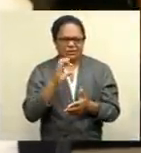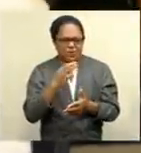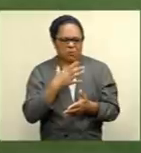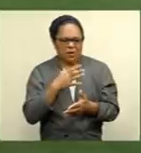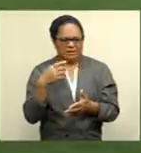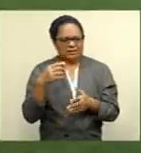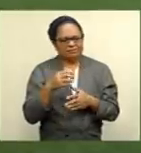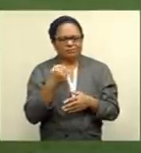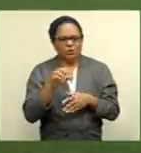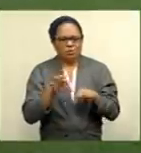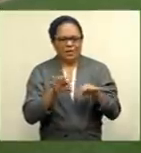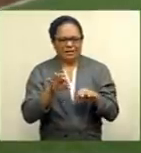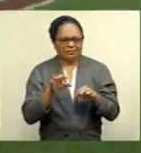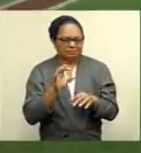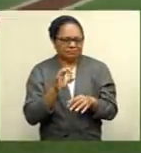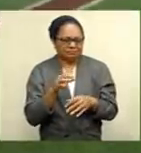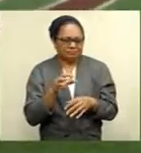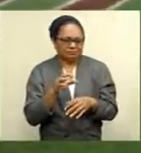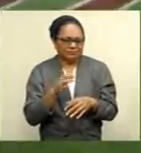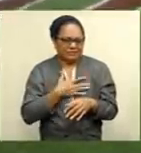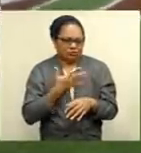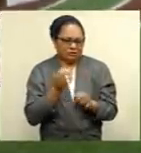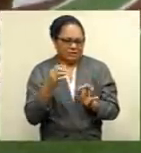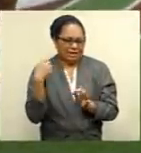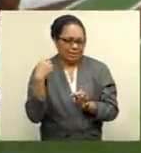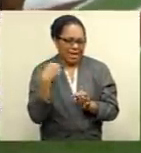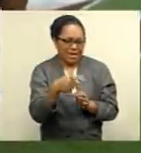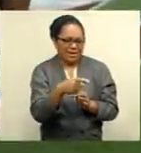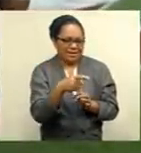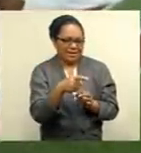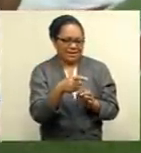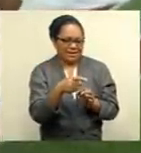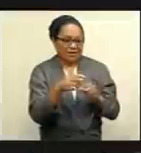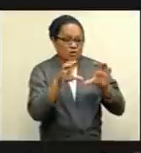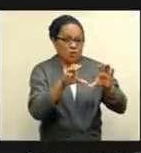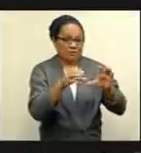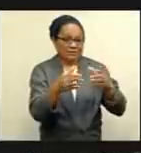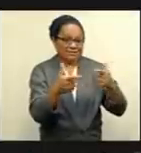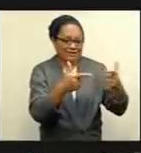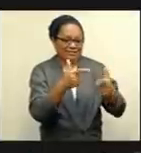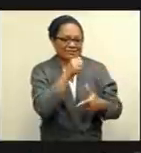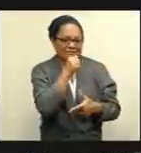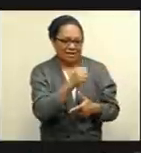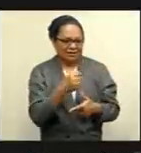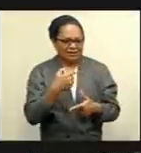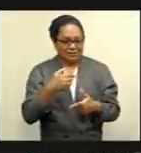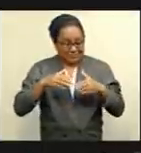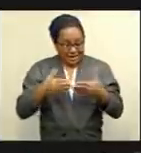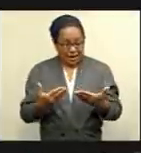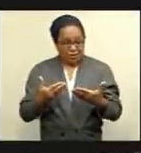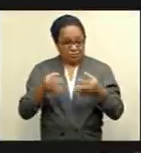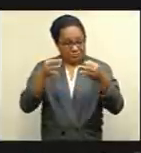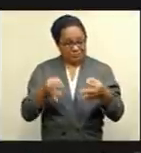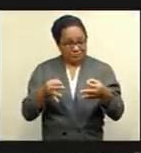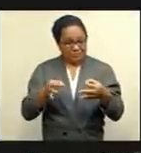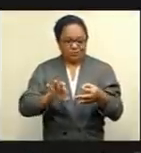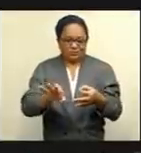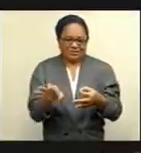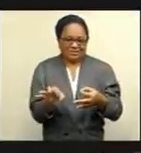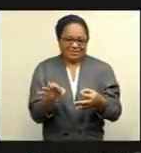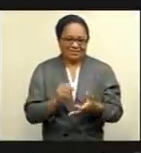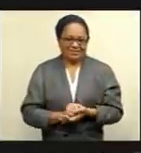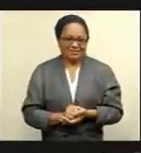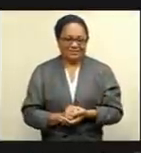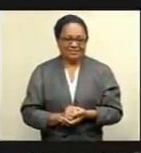sevens coaching job. Right now, I haven't decided anything, but there's no plan for me